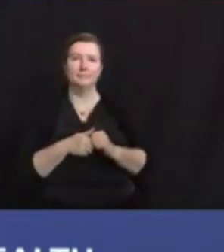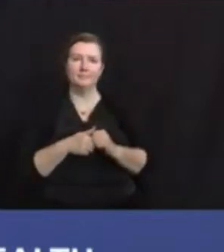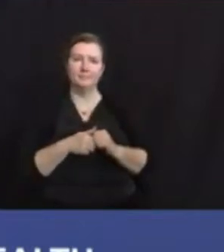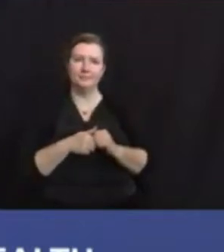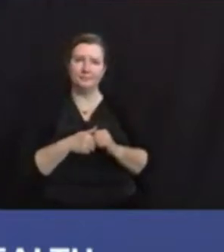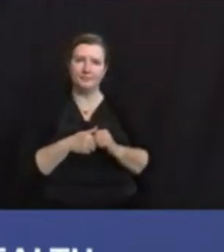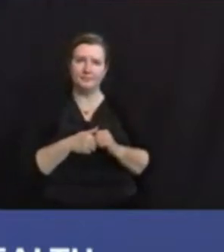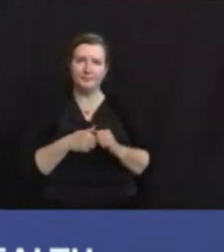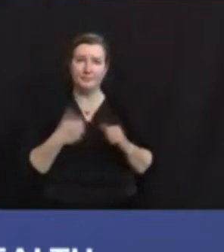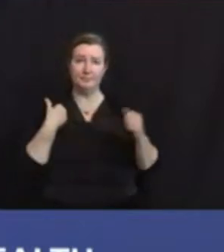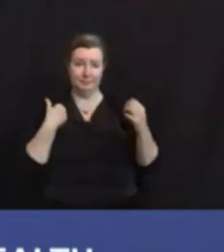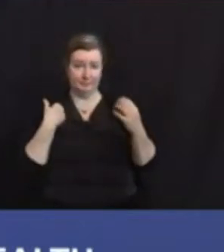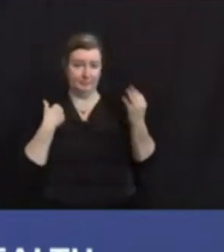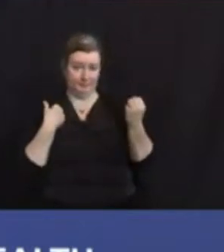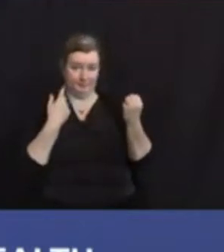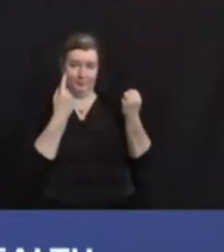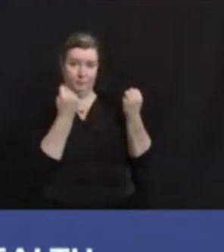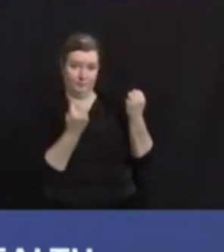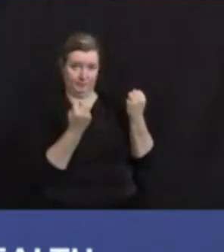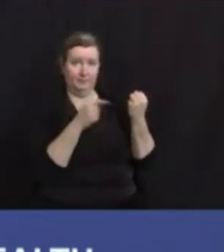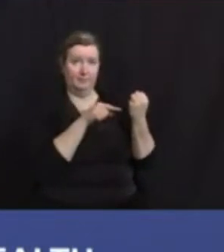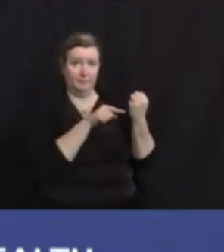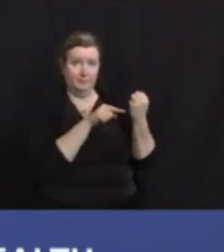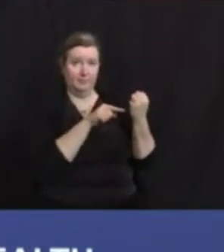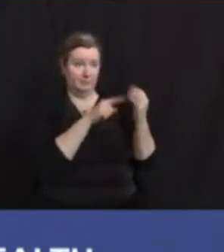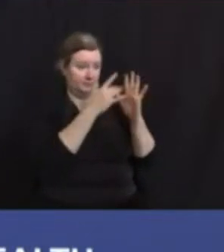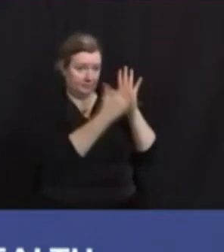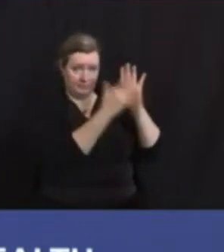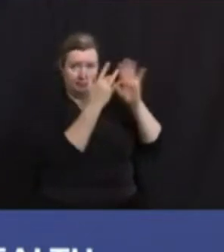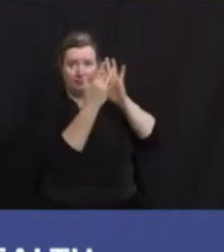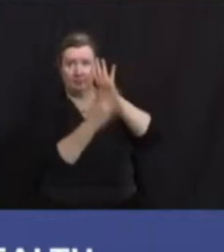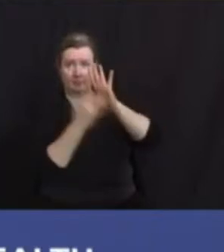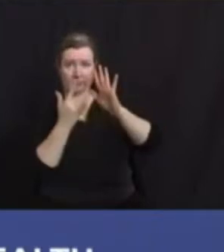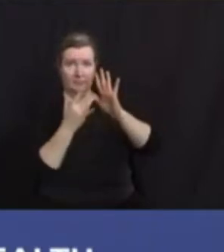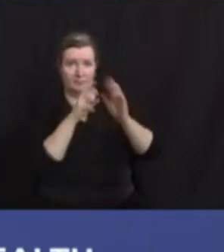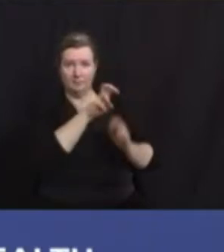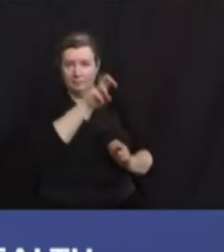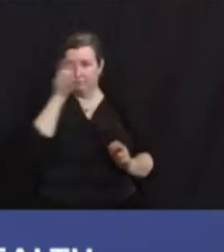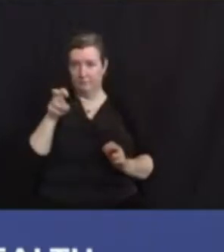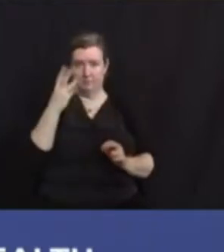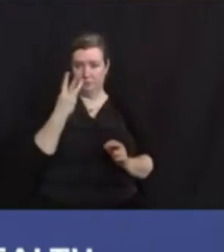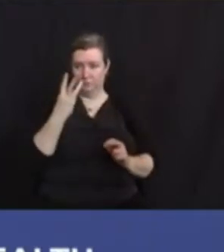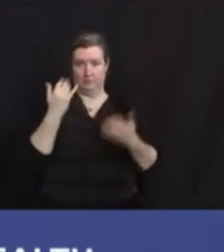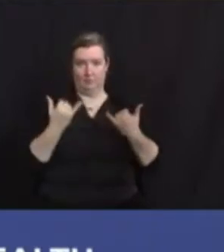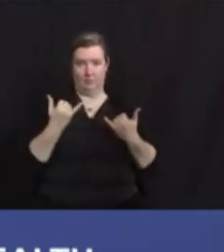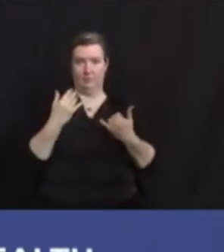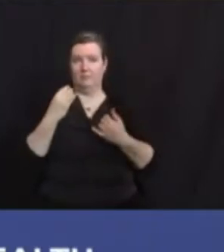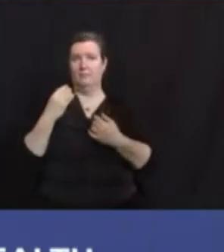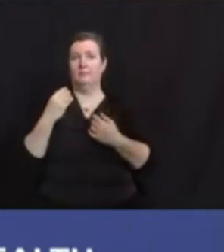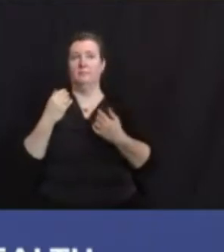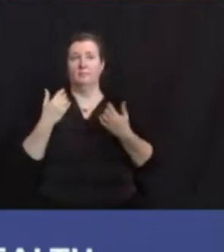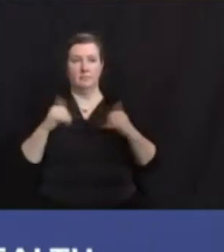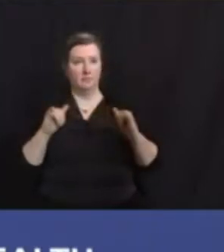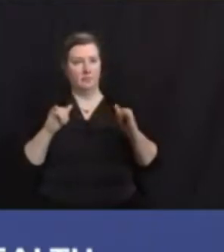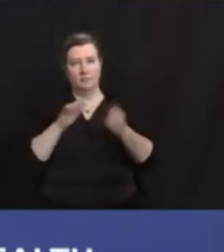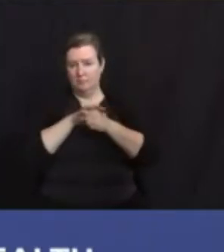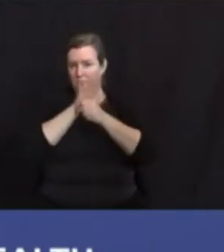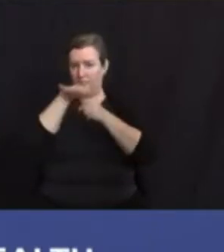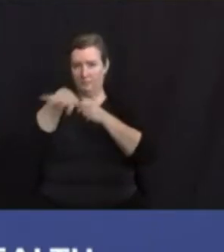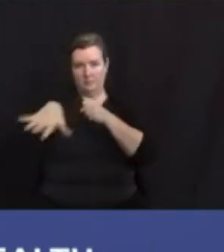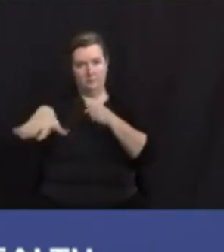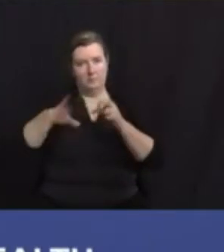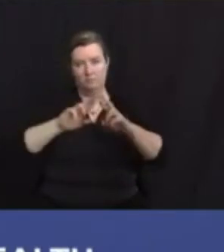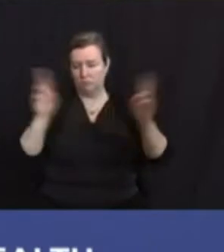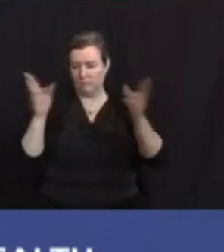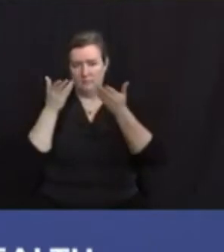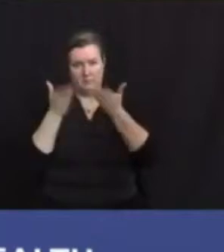Tuesday and add it to Wednesday, you can still cover everybody at that particular location. And I think that's probably a similar reality at each of the